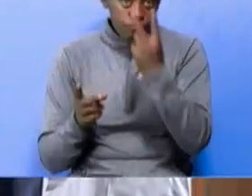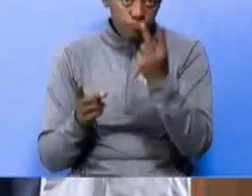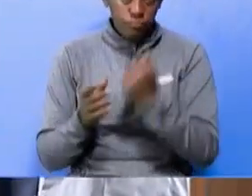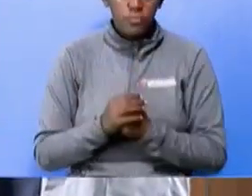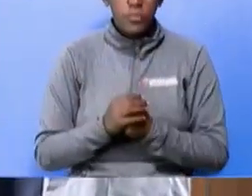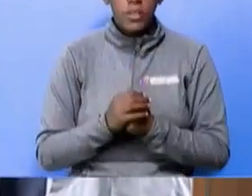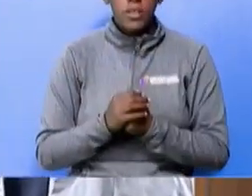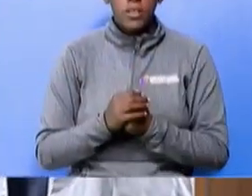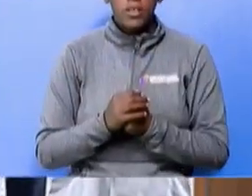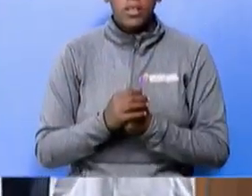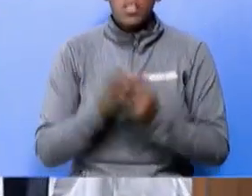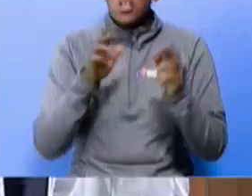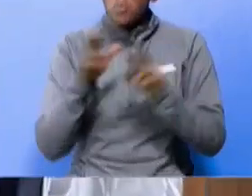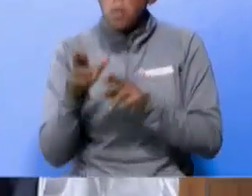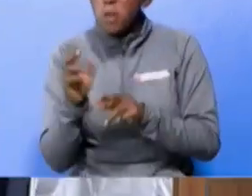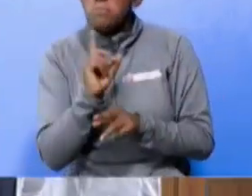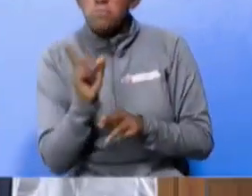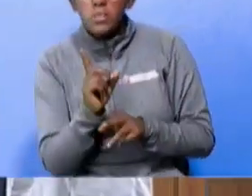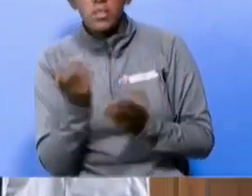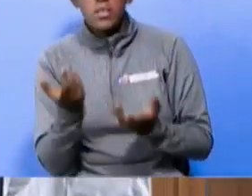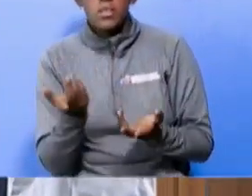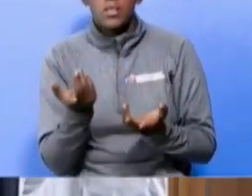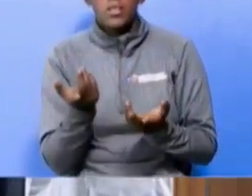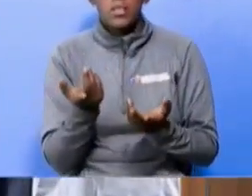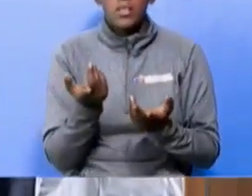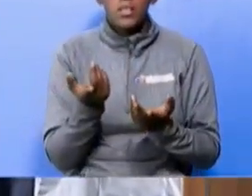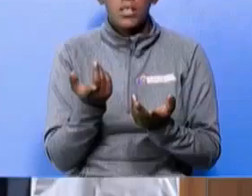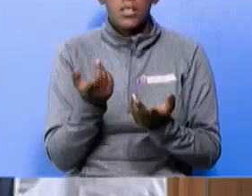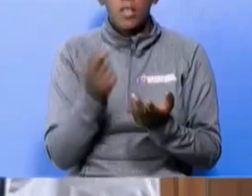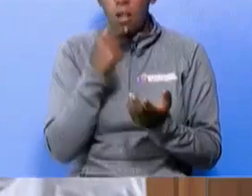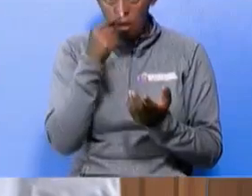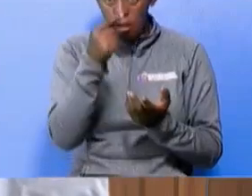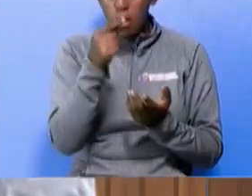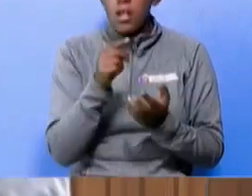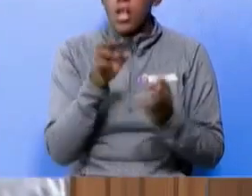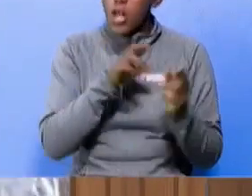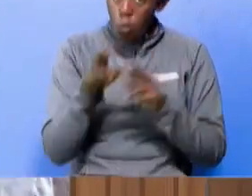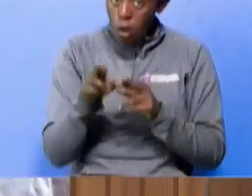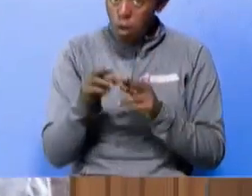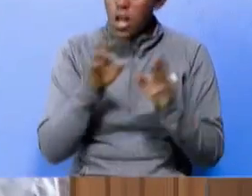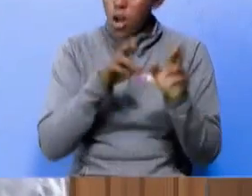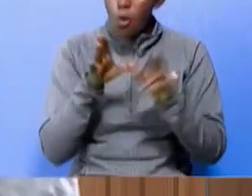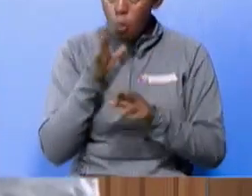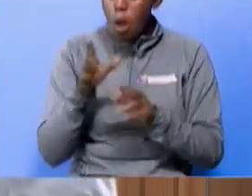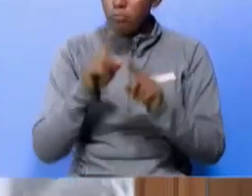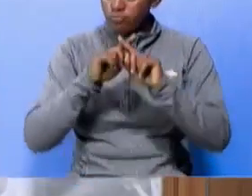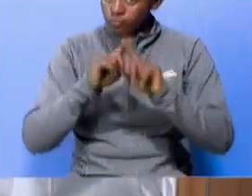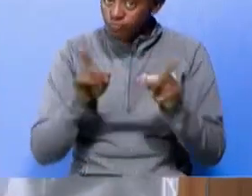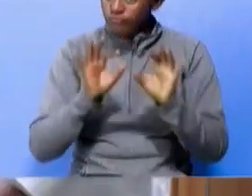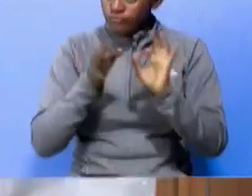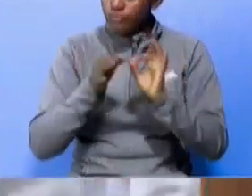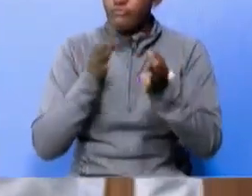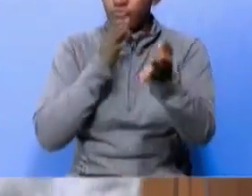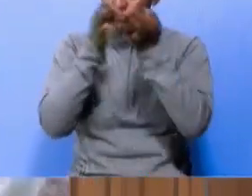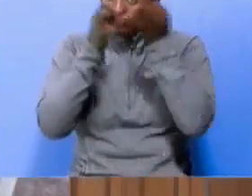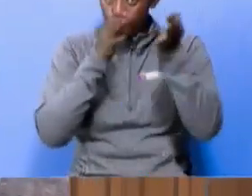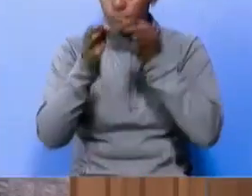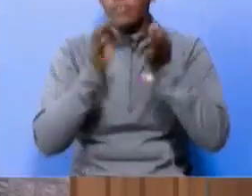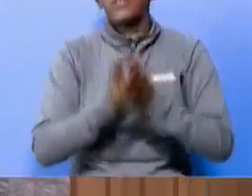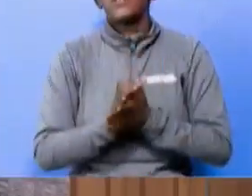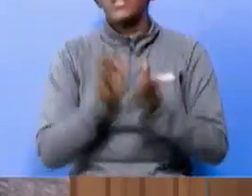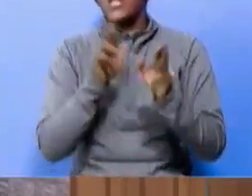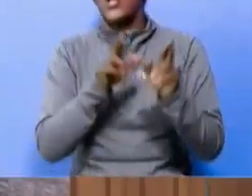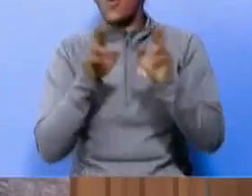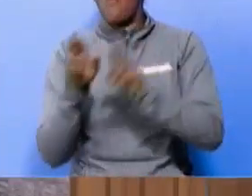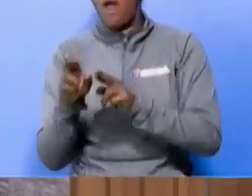So what do you mean by that, regular verbs? I would like to tell you what regular and what and regular verb may. Regular